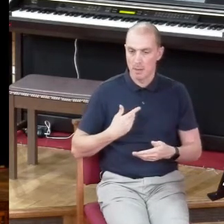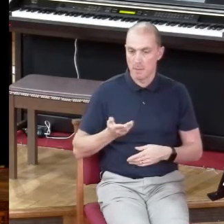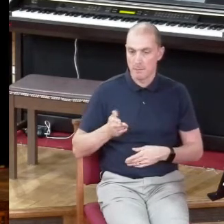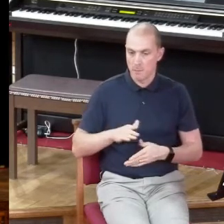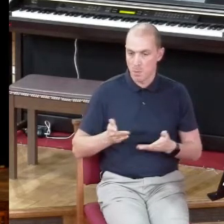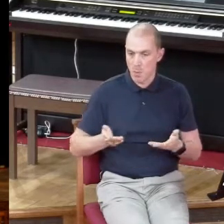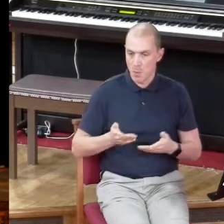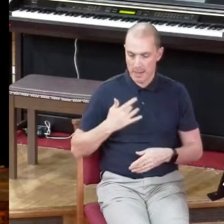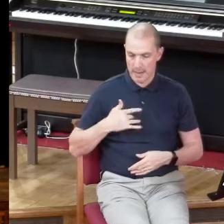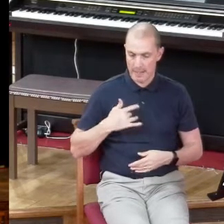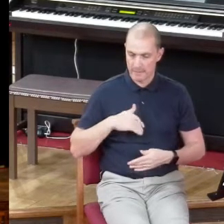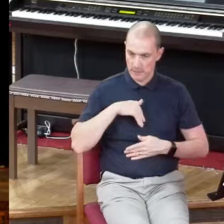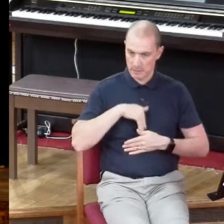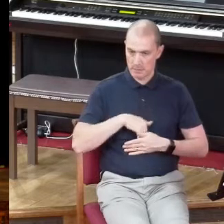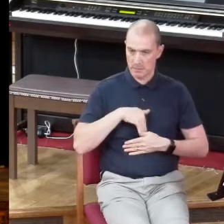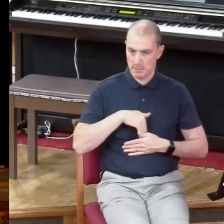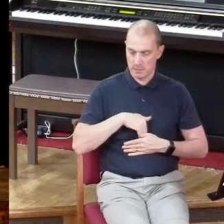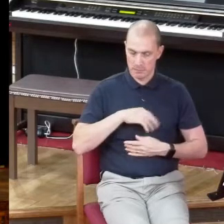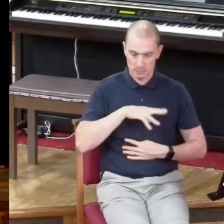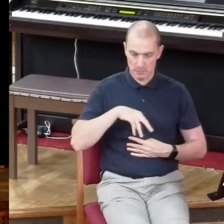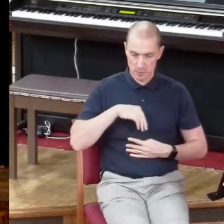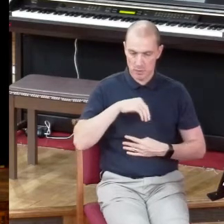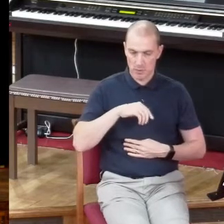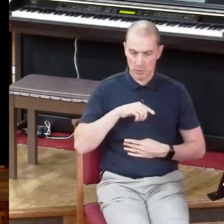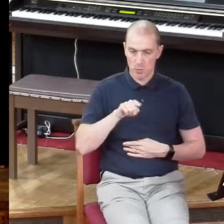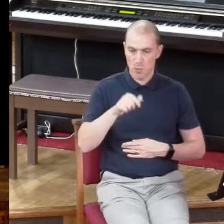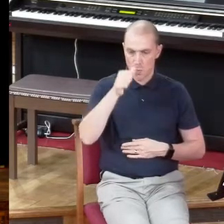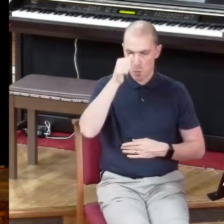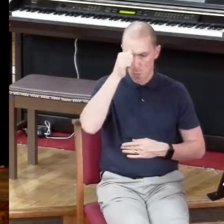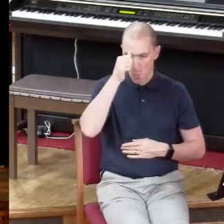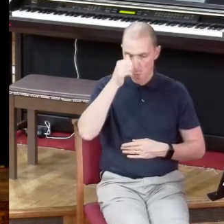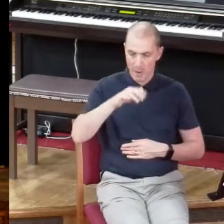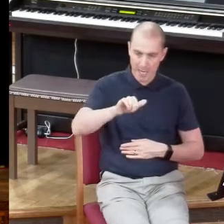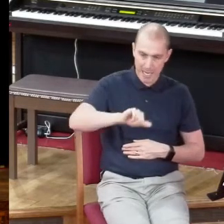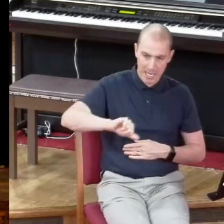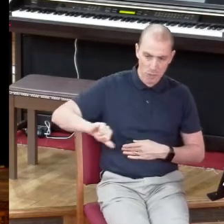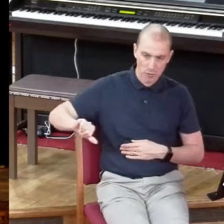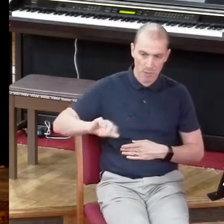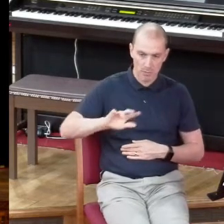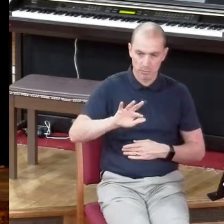You know that everyone in the province of Asia has deserted me,